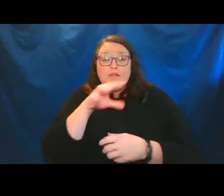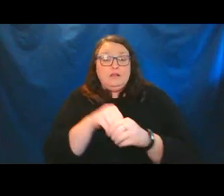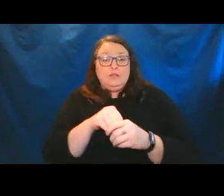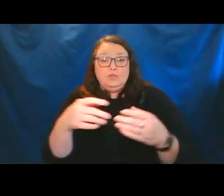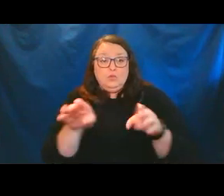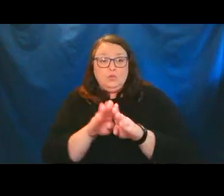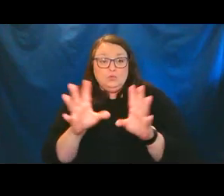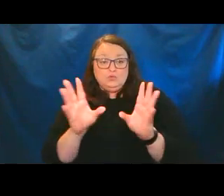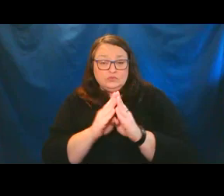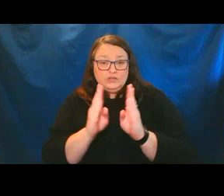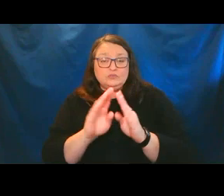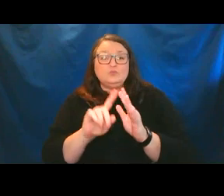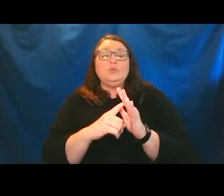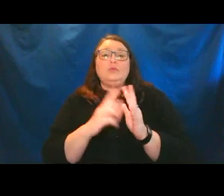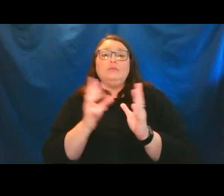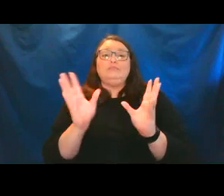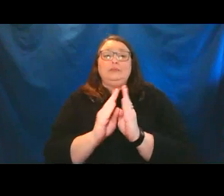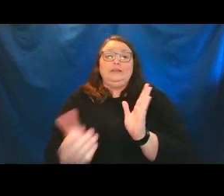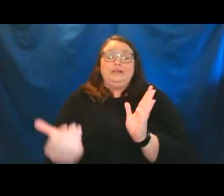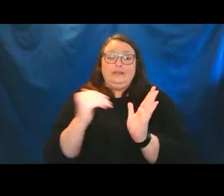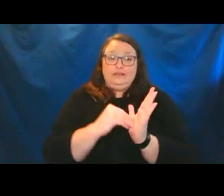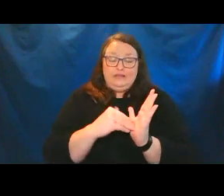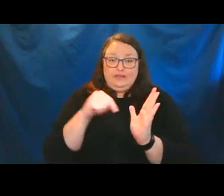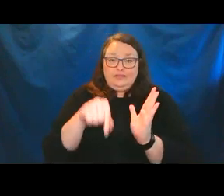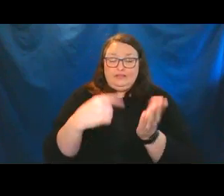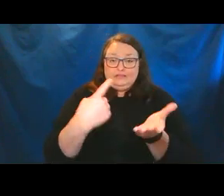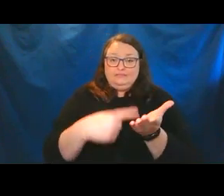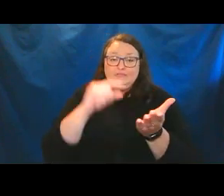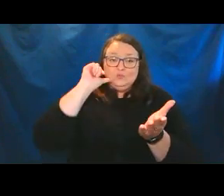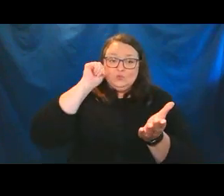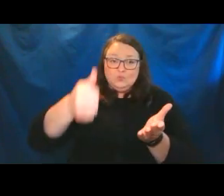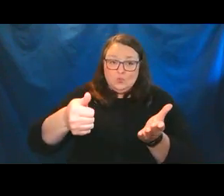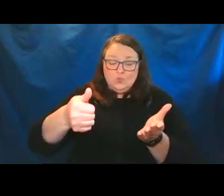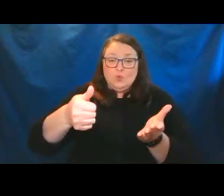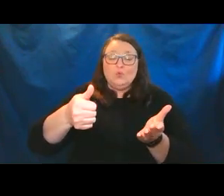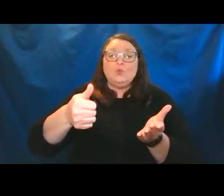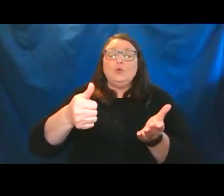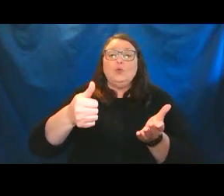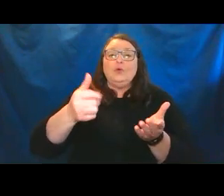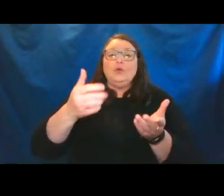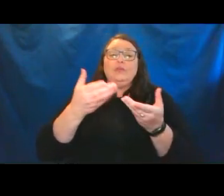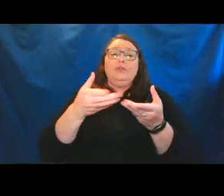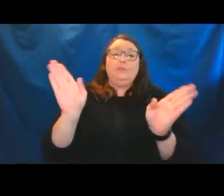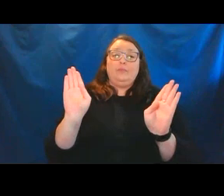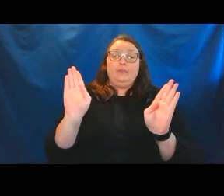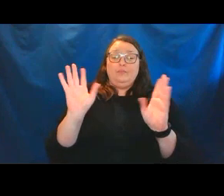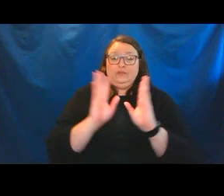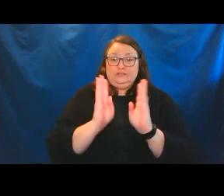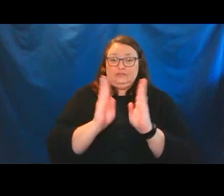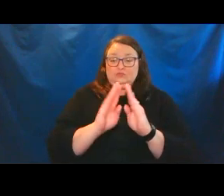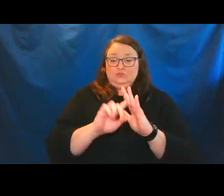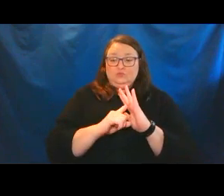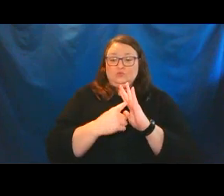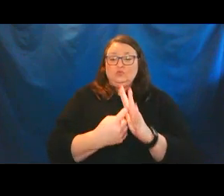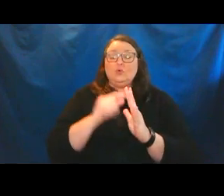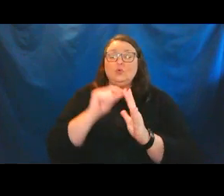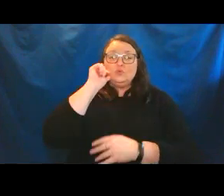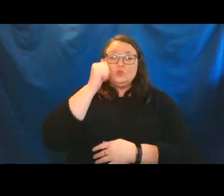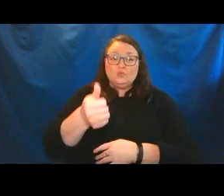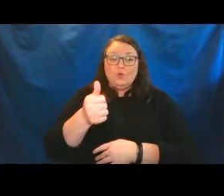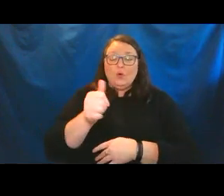we will reconvene the conversation tomorrow. The public session will start tomorrow